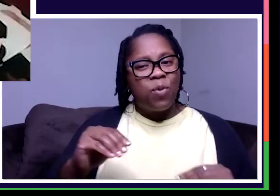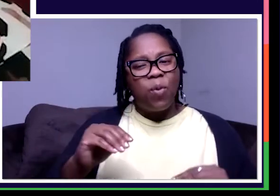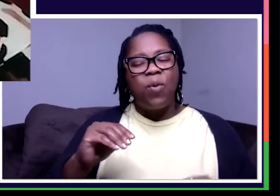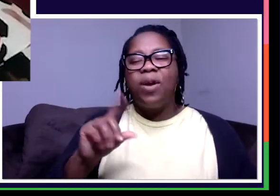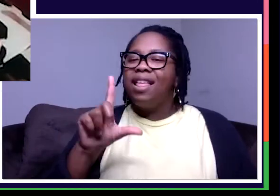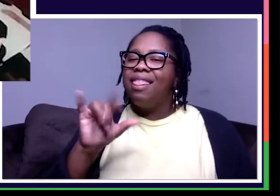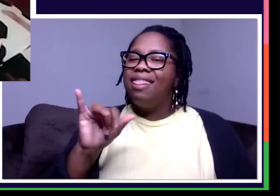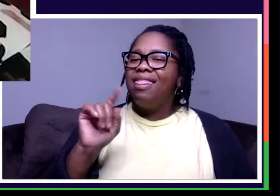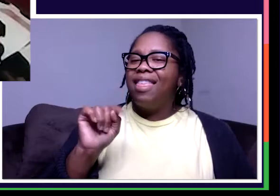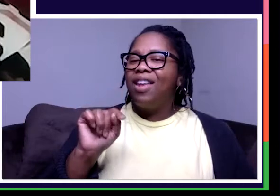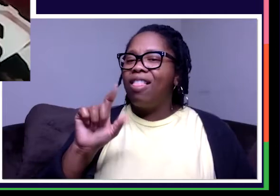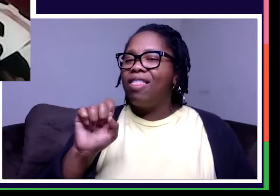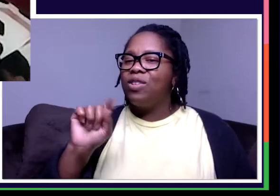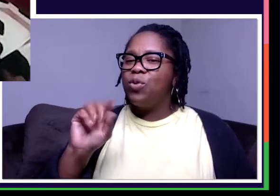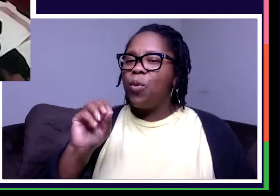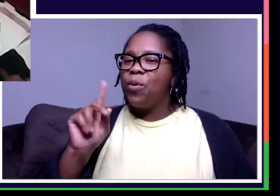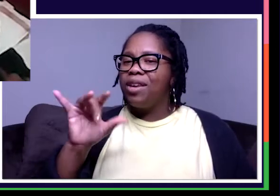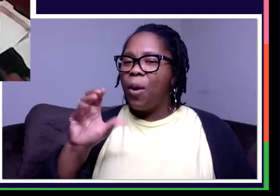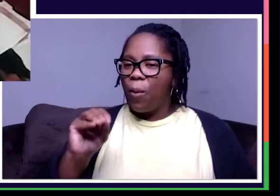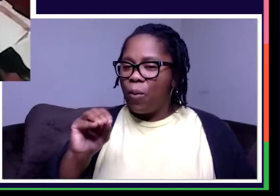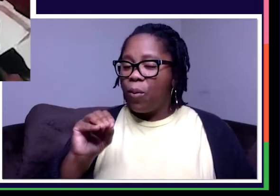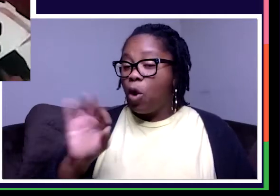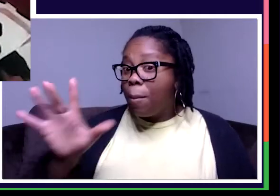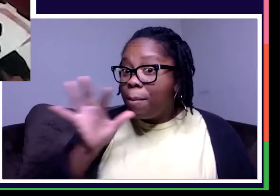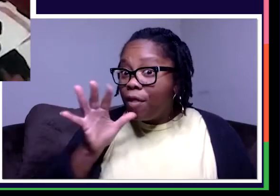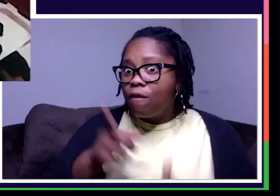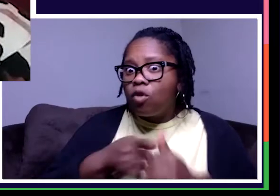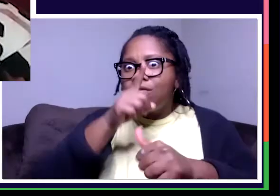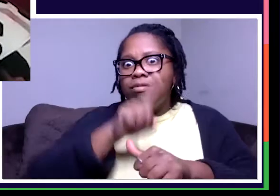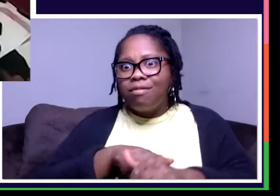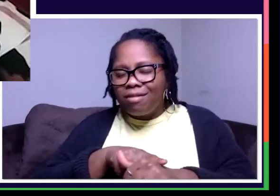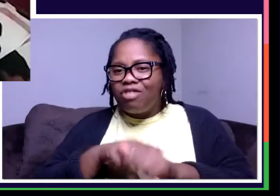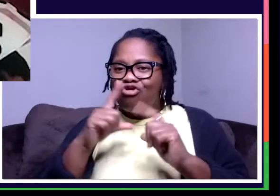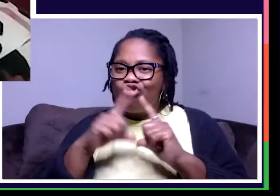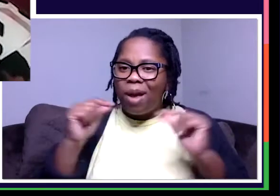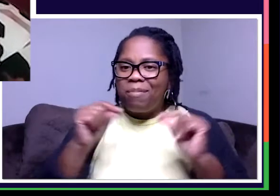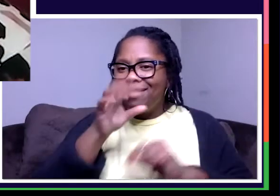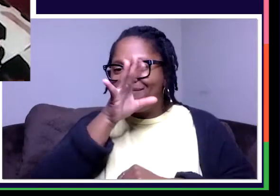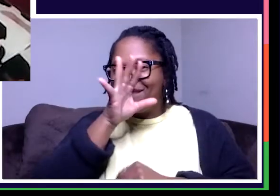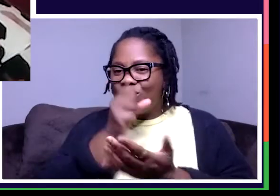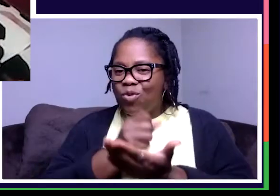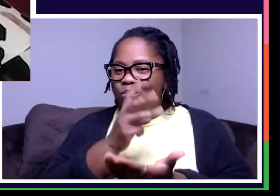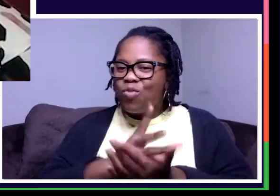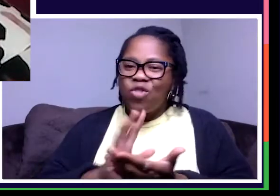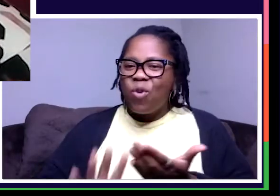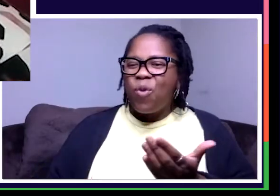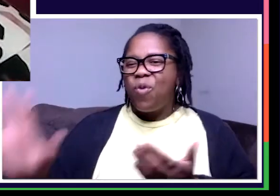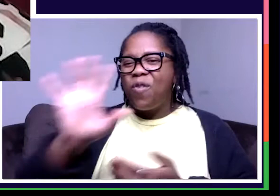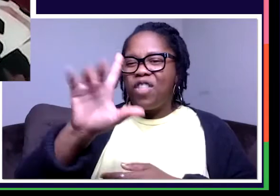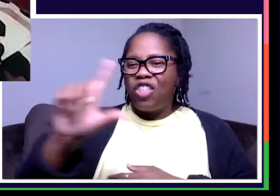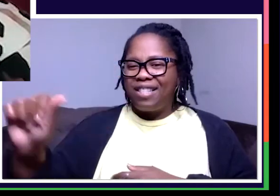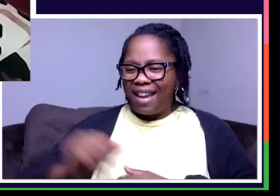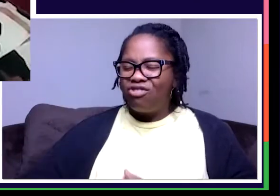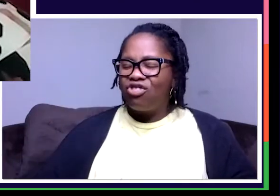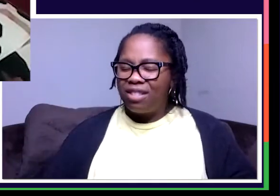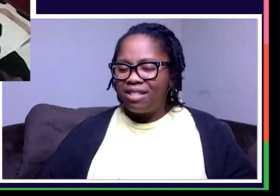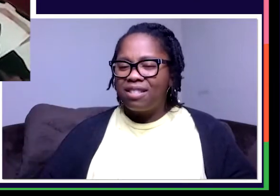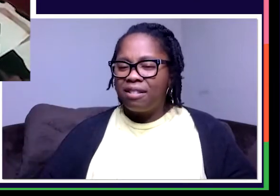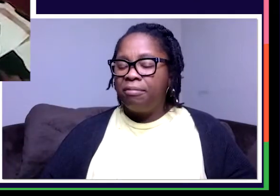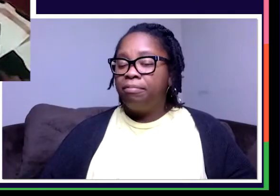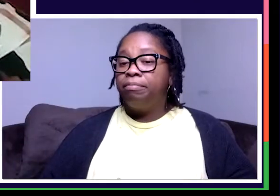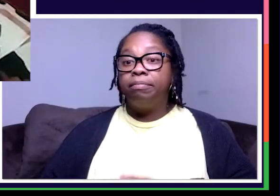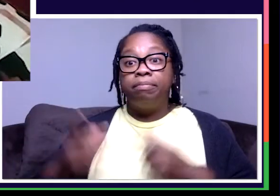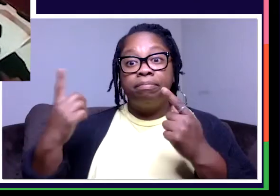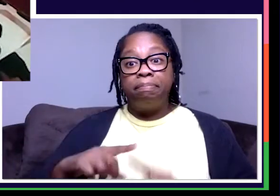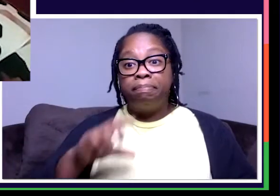store in Little Tokyo, and her mother was the first Japanese-speaking social worker in Los